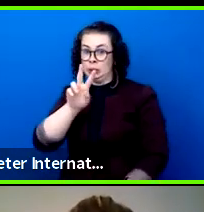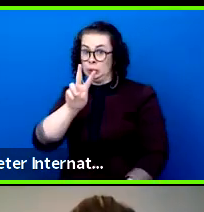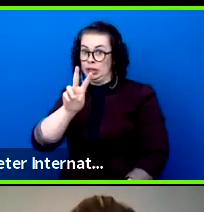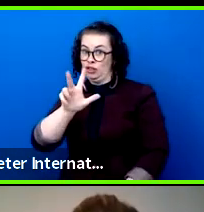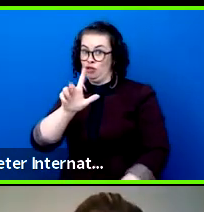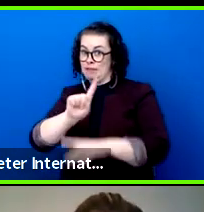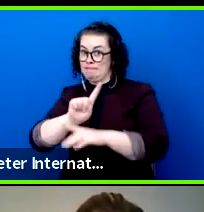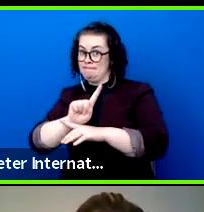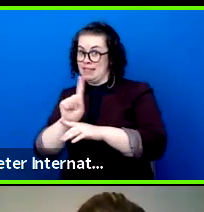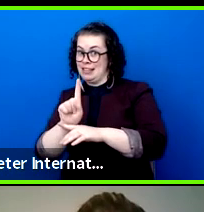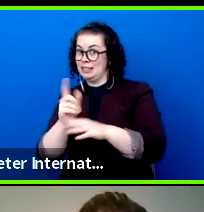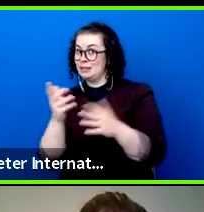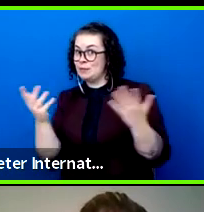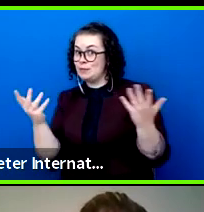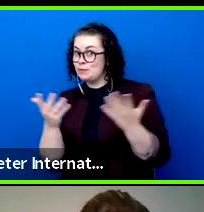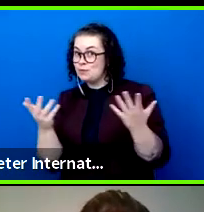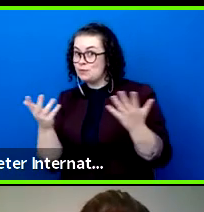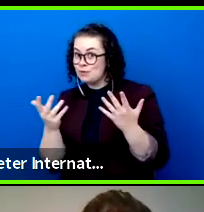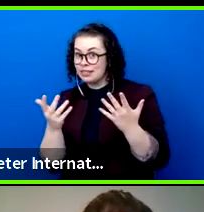left for us to